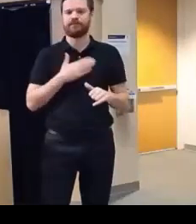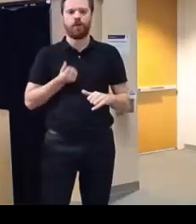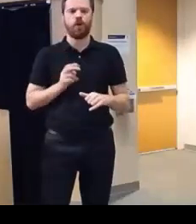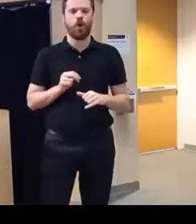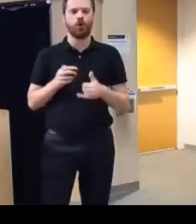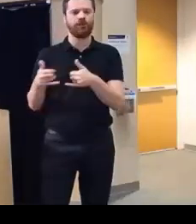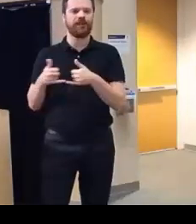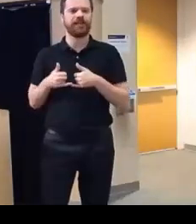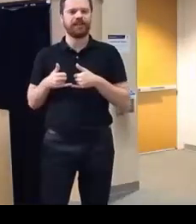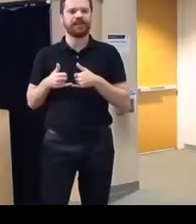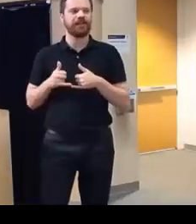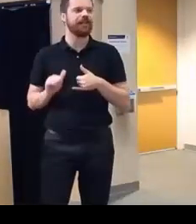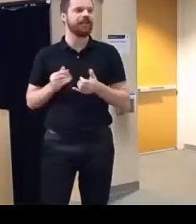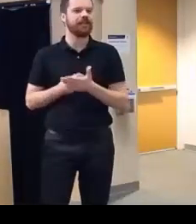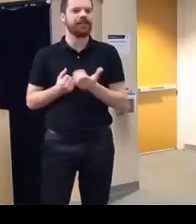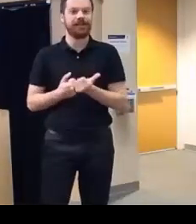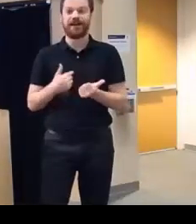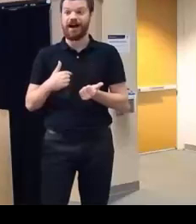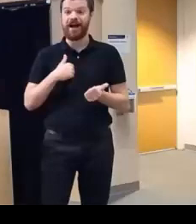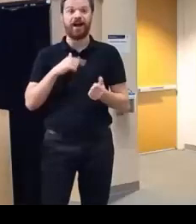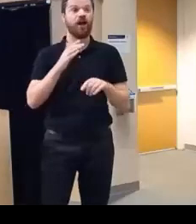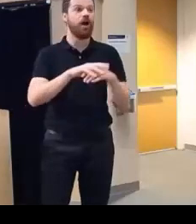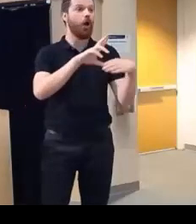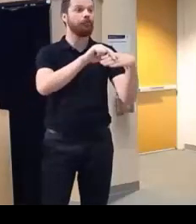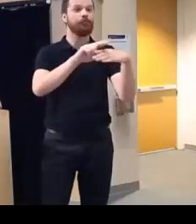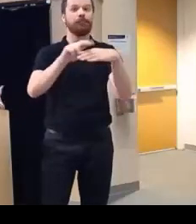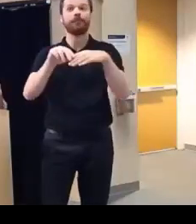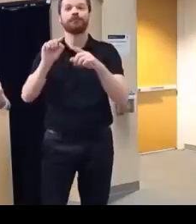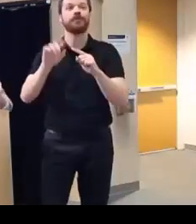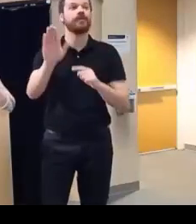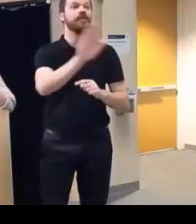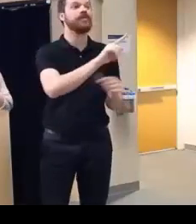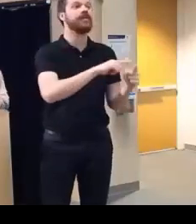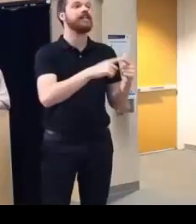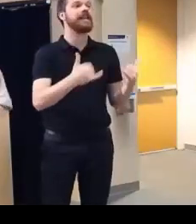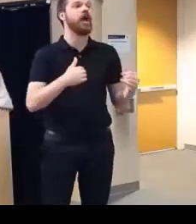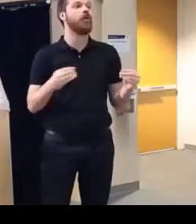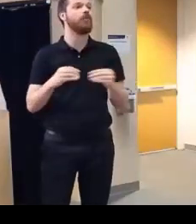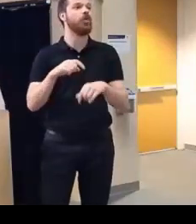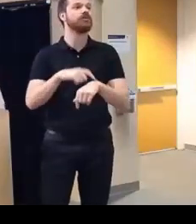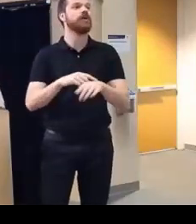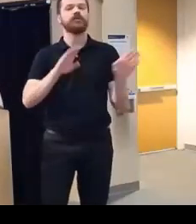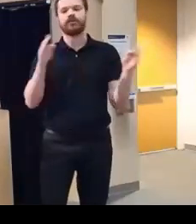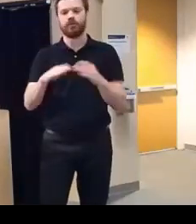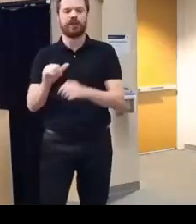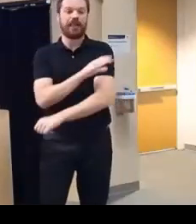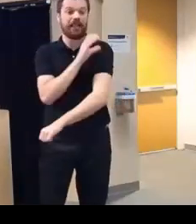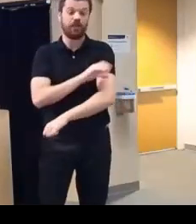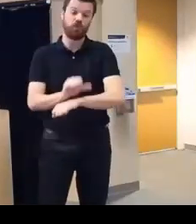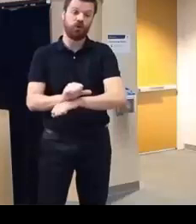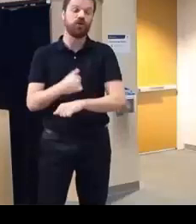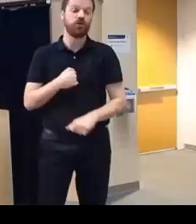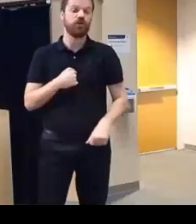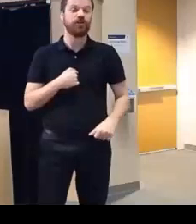on a lot of people's grants and really having fun collaborating, but that meant I had to spend a little more of my time doing clinical work. And I